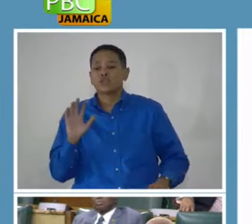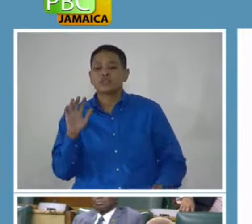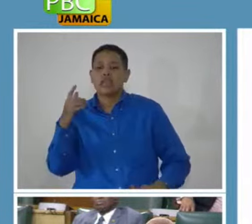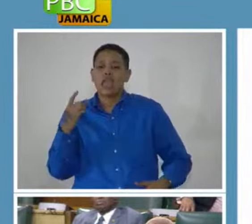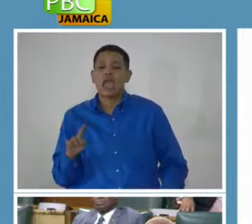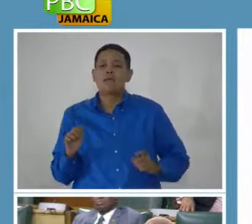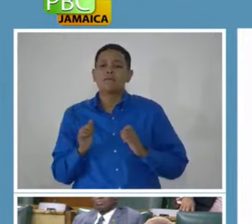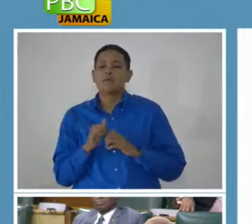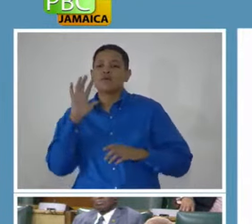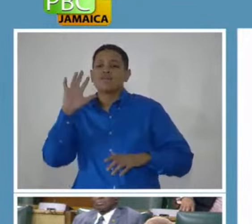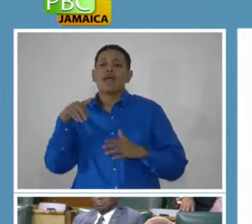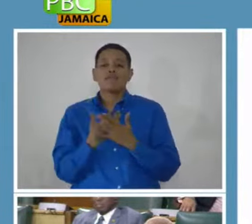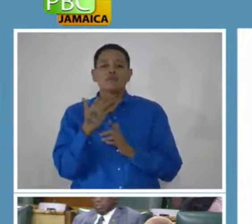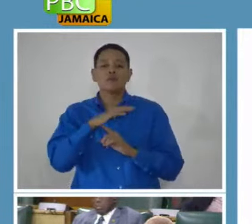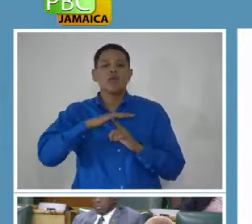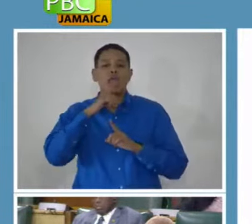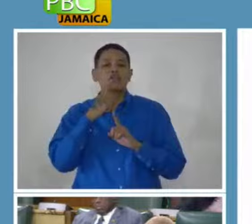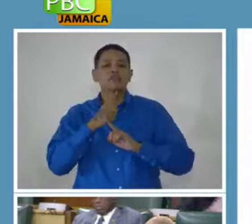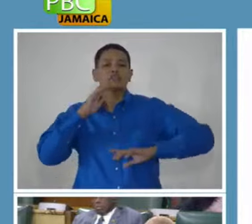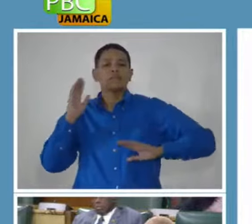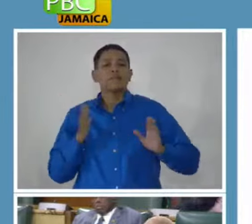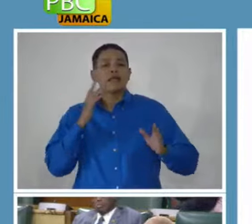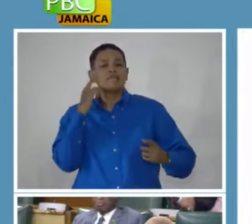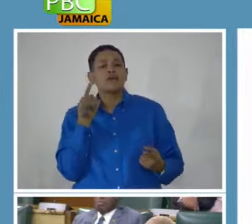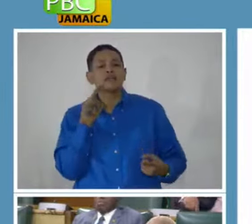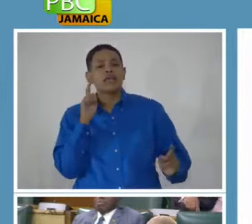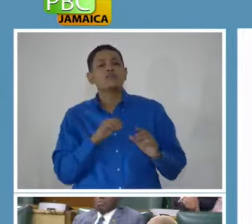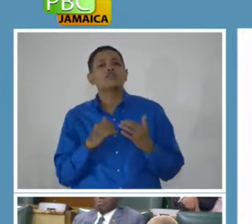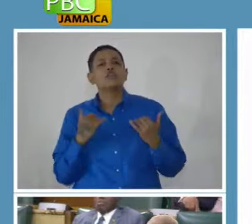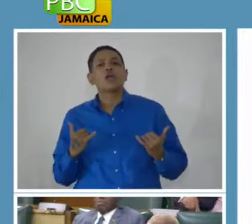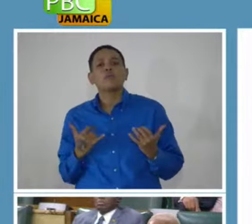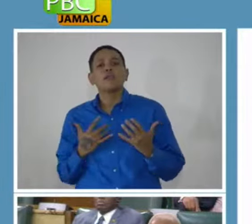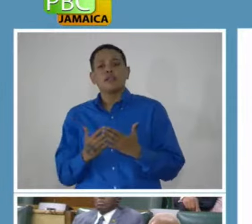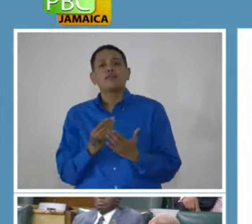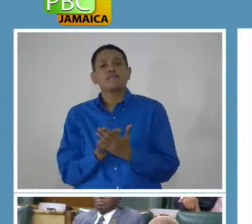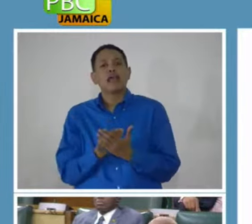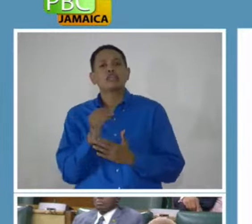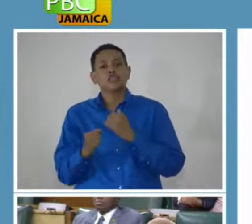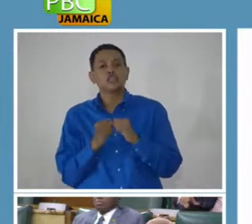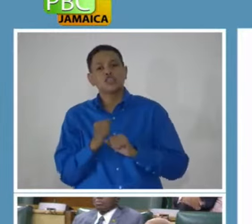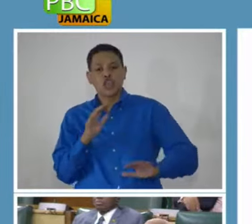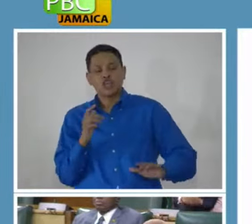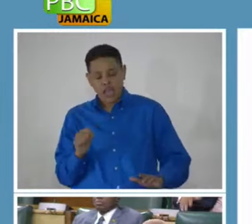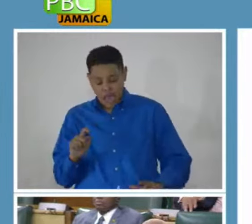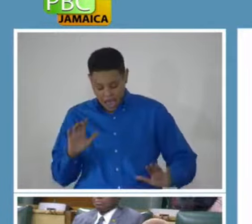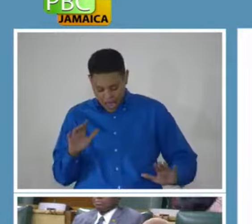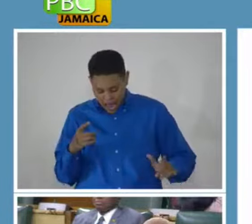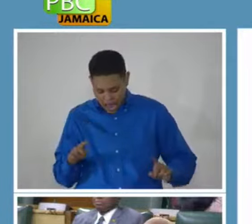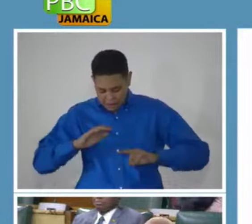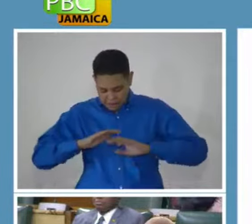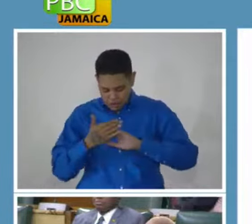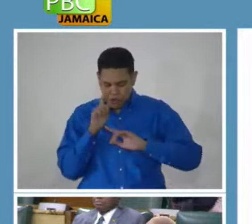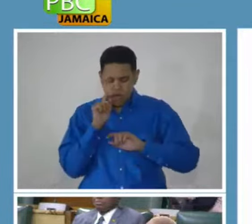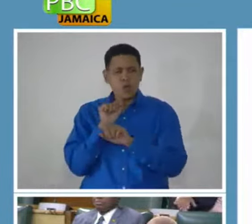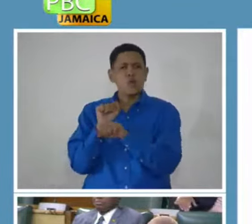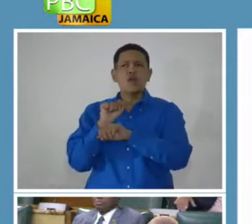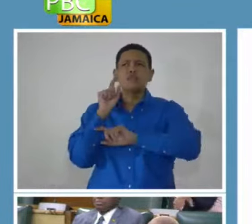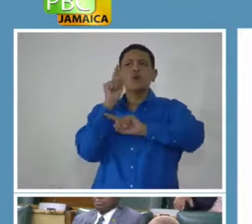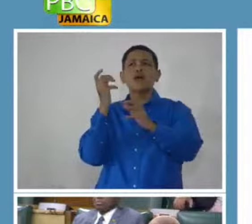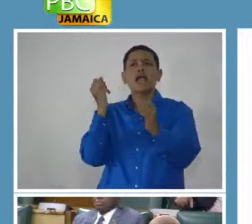with 5 new areas planned for declaration in the coming financial year. Jamaica is also working to